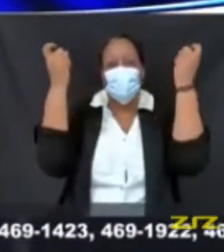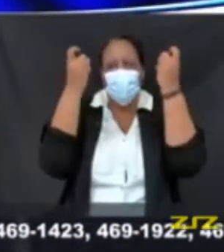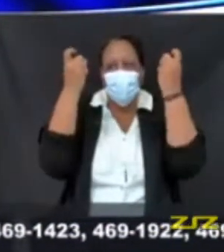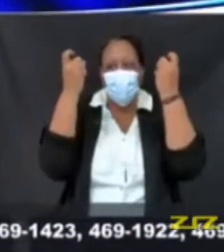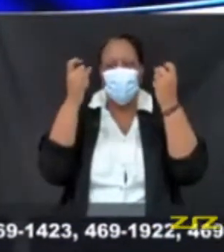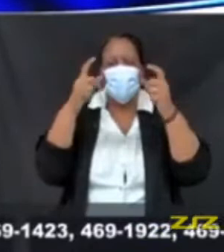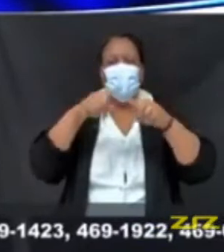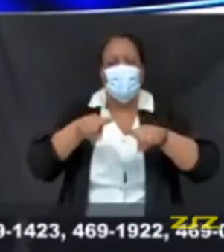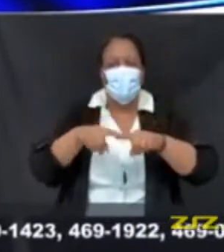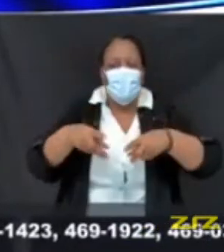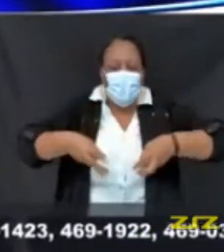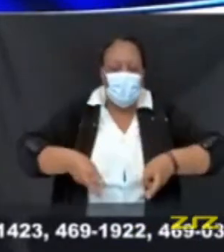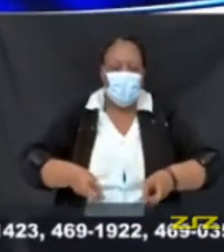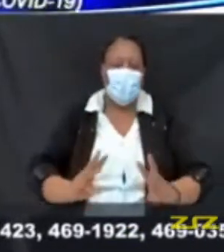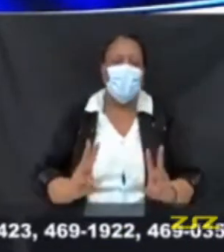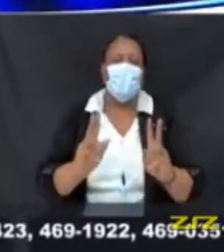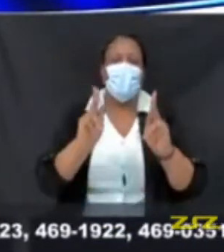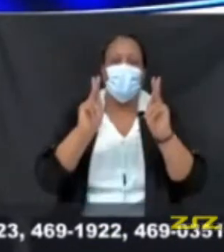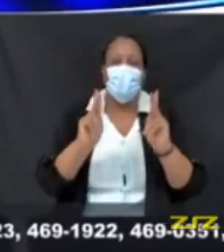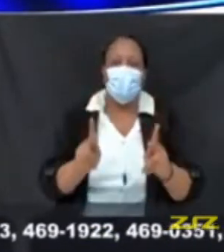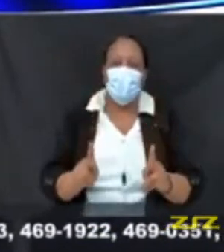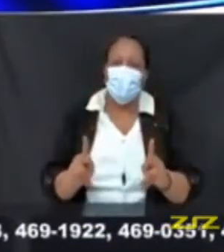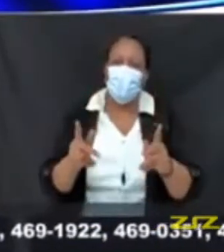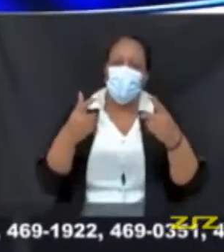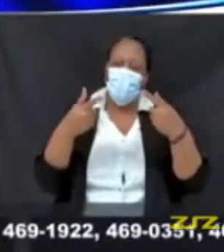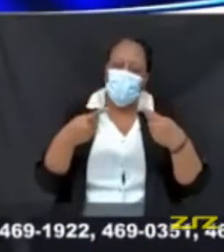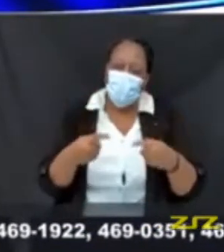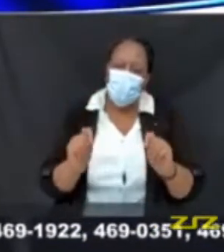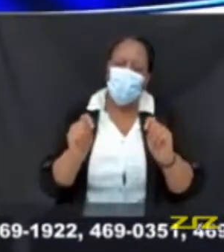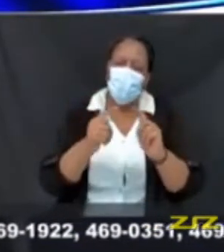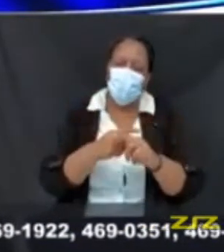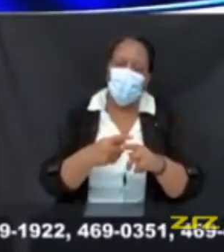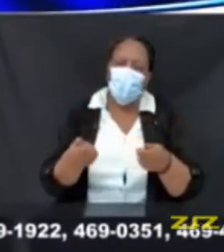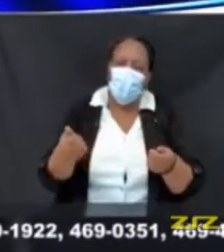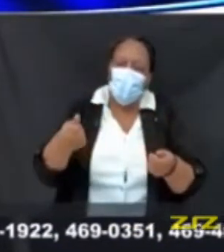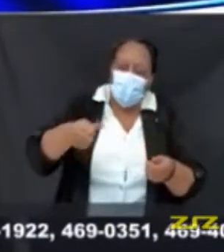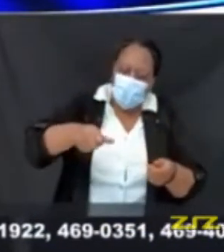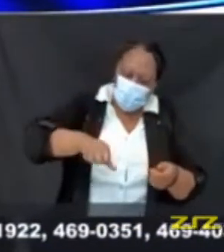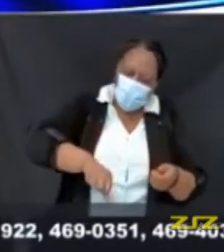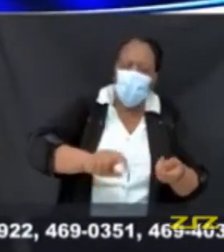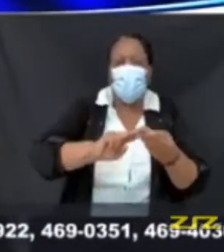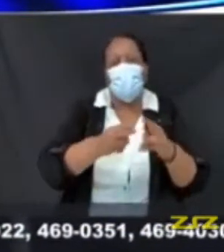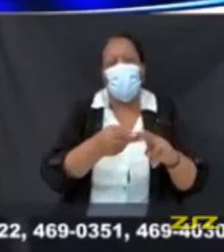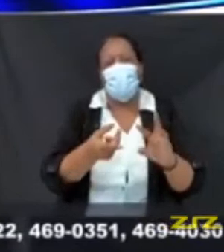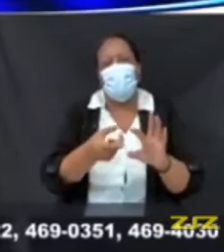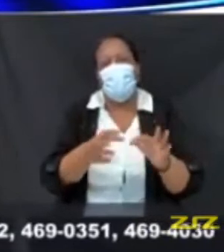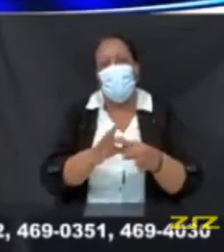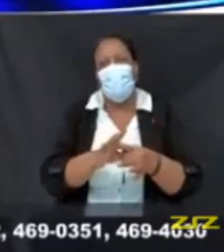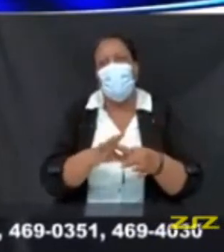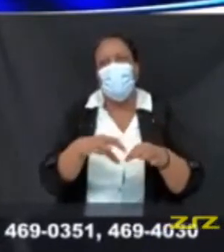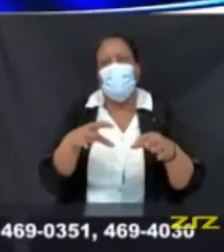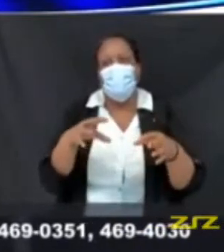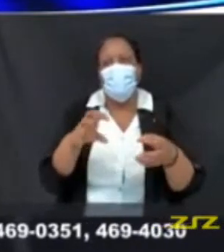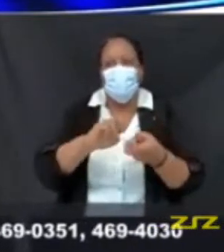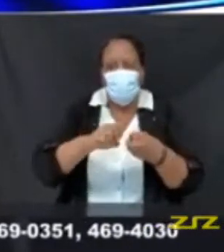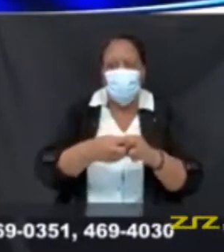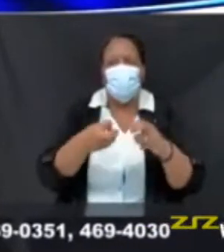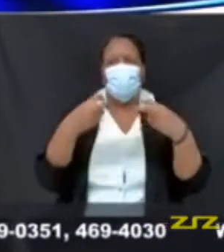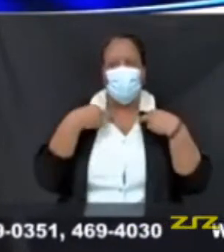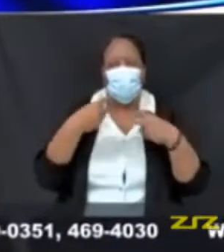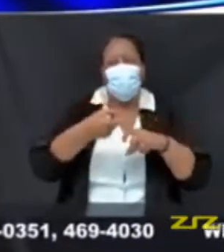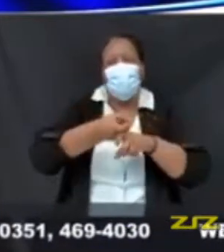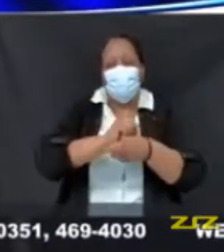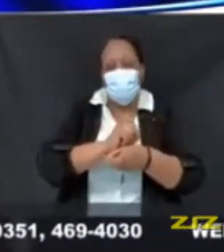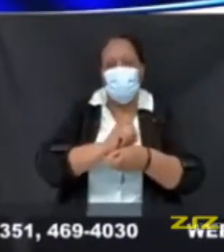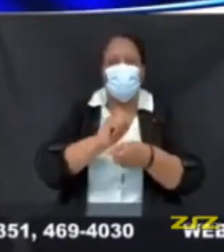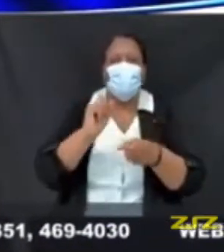communities and individuals are A, reducing their exposure to disasters, and B, raising awareness of the importance